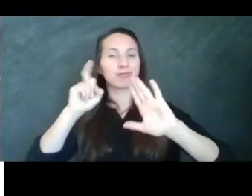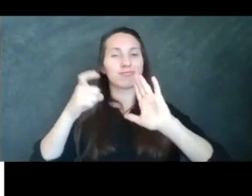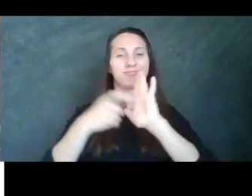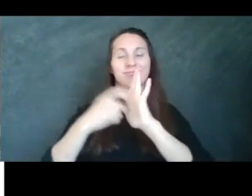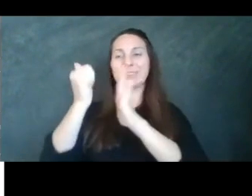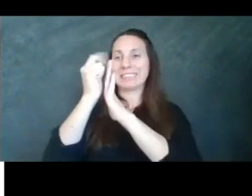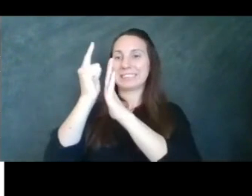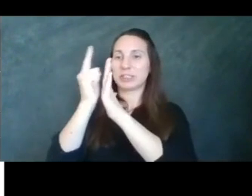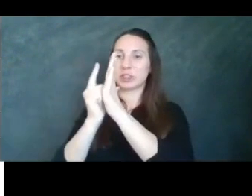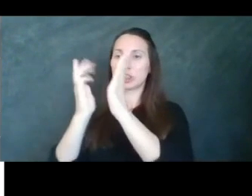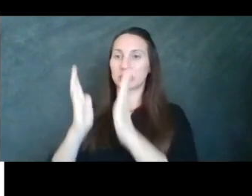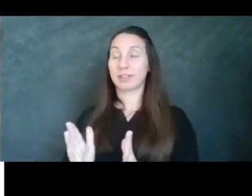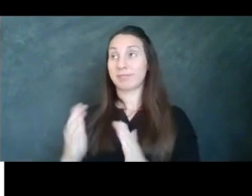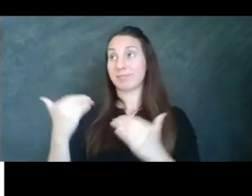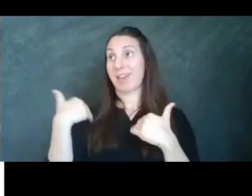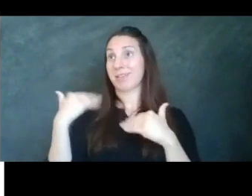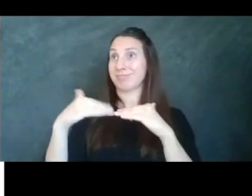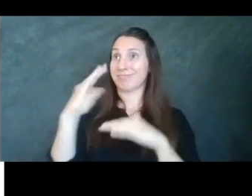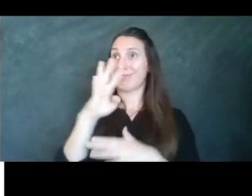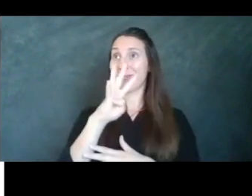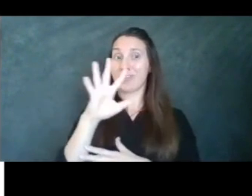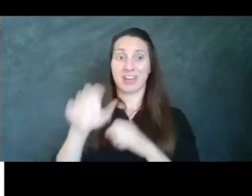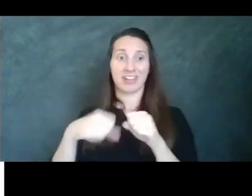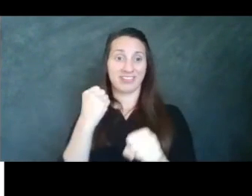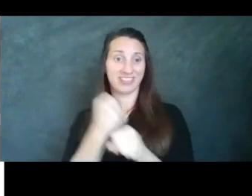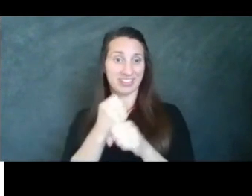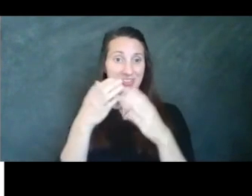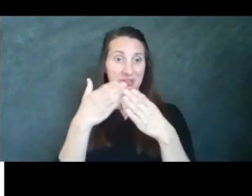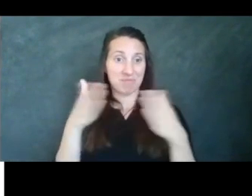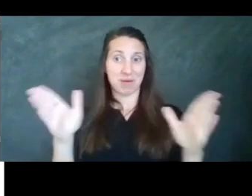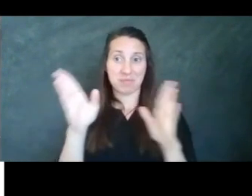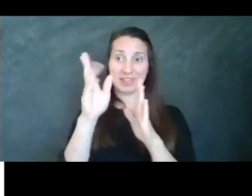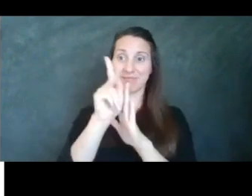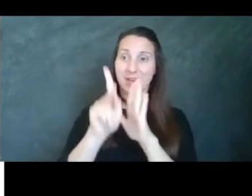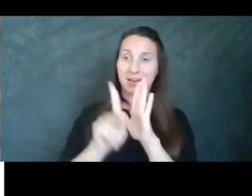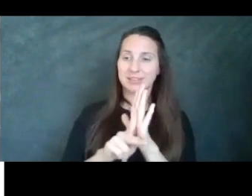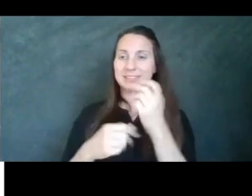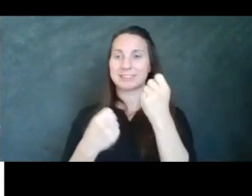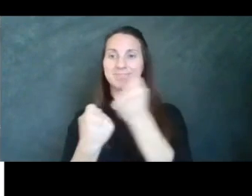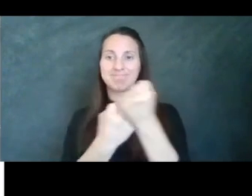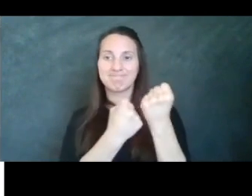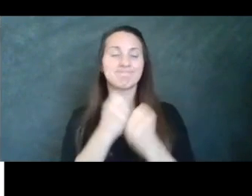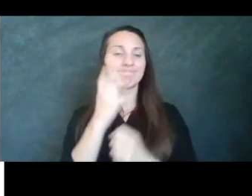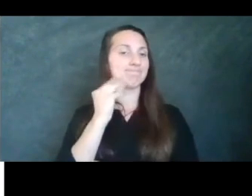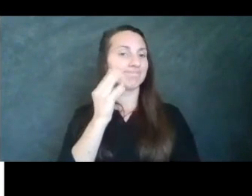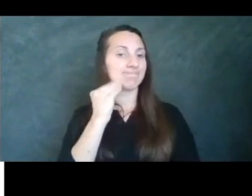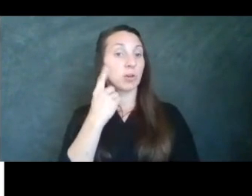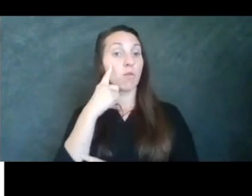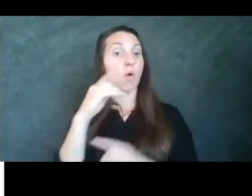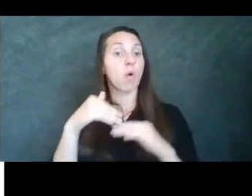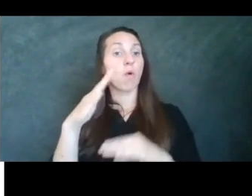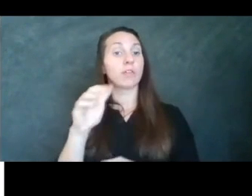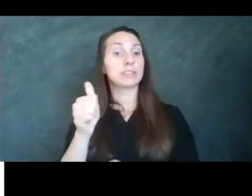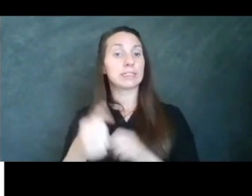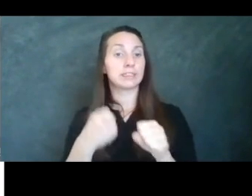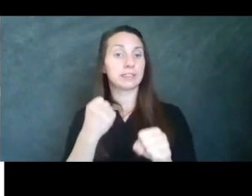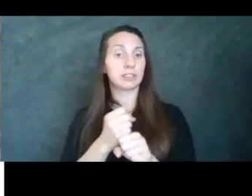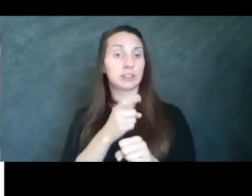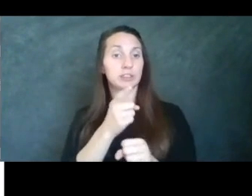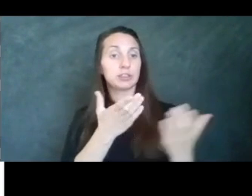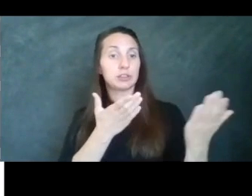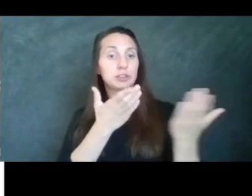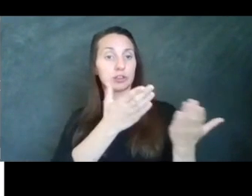with over 45 years of public policy and advocacy experience. For more than a decade, he served as